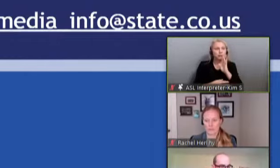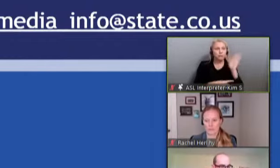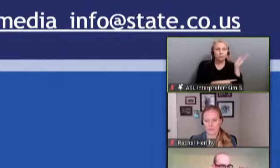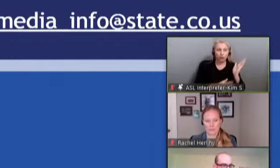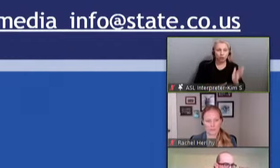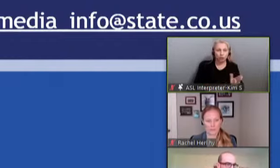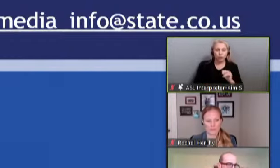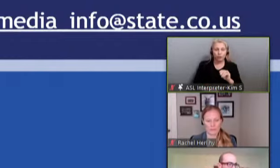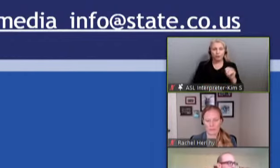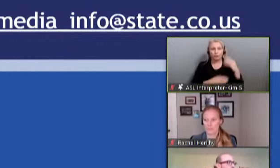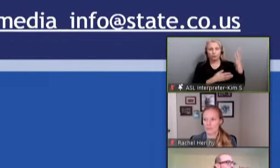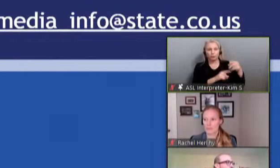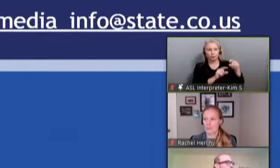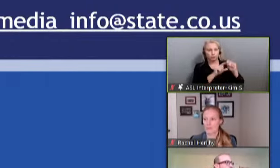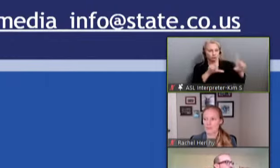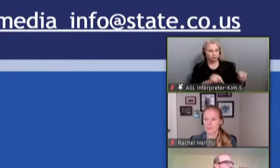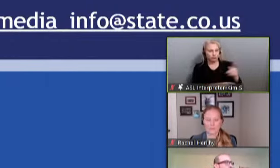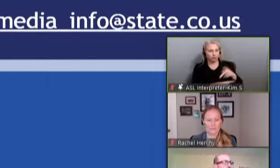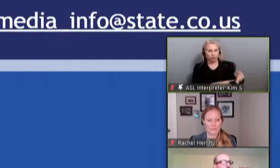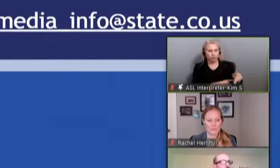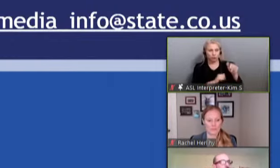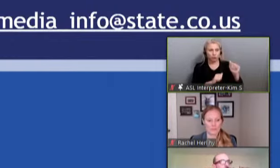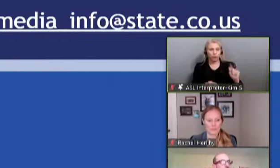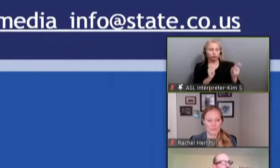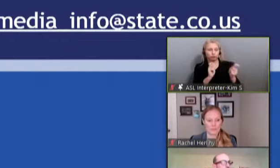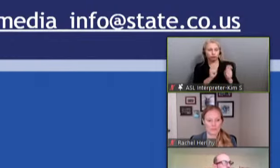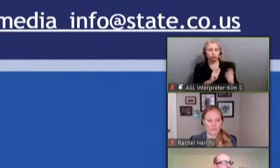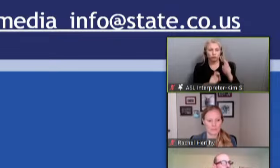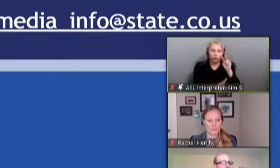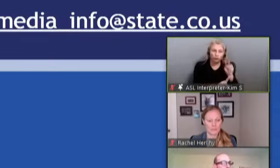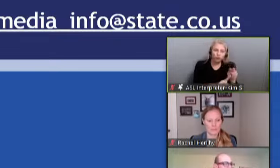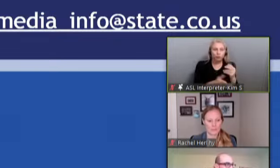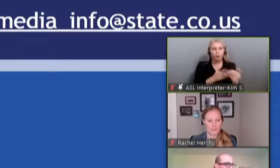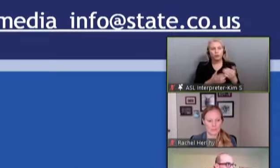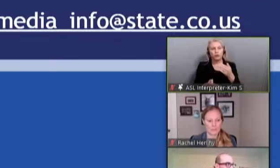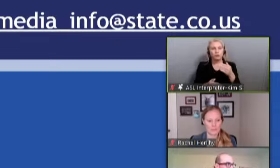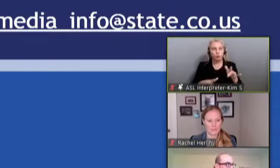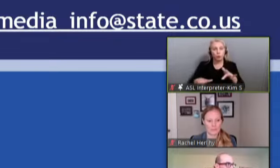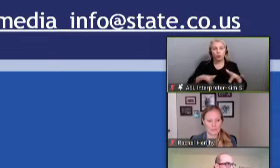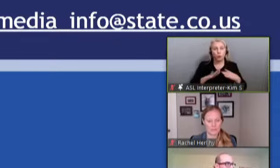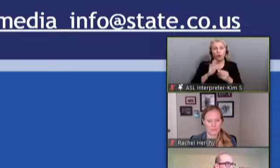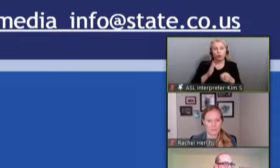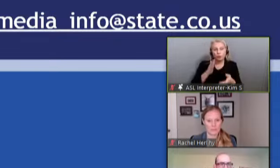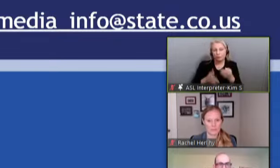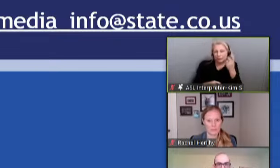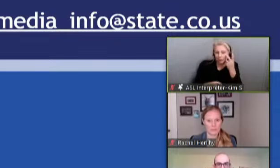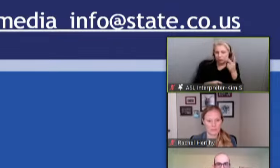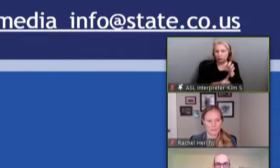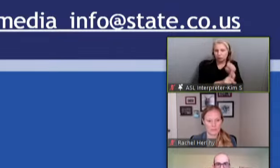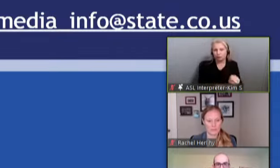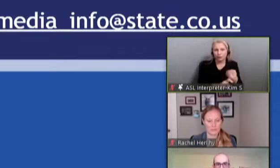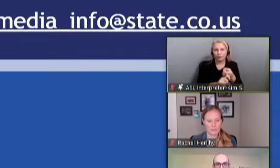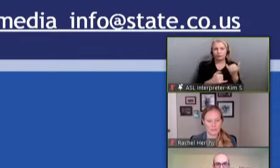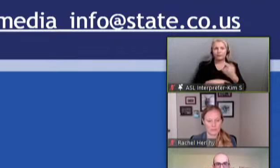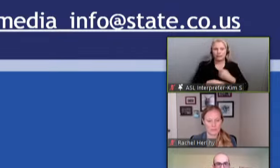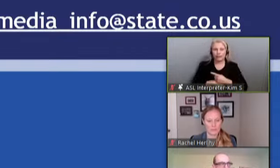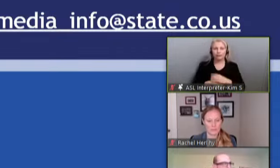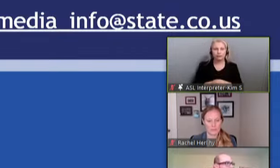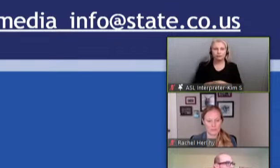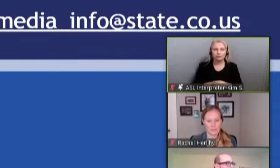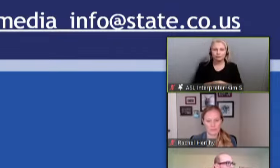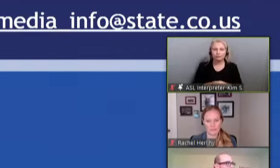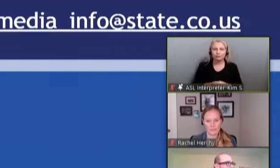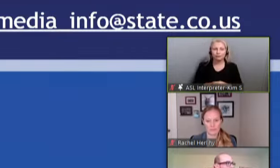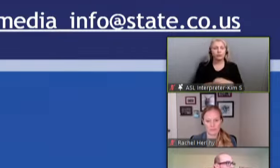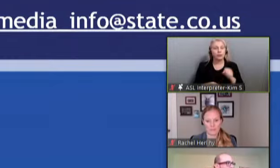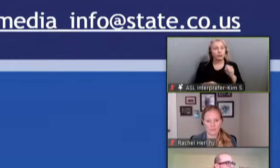and the presentation so that you can customize that view for whatever recording that you may need to be able to grab off of today's press conference.